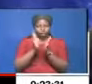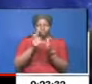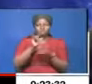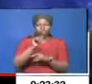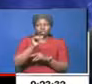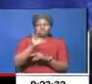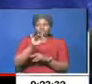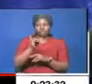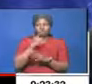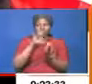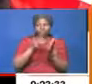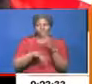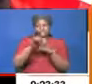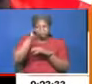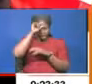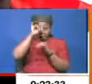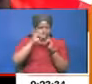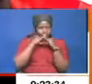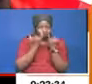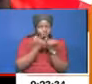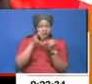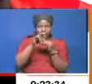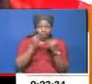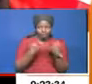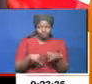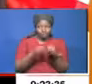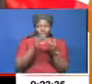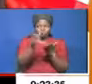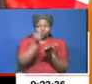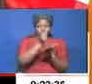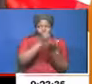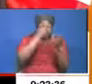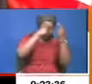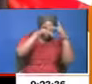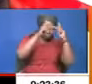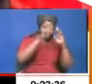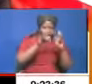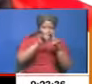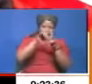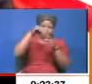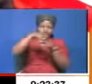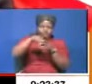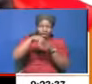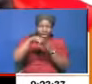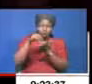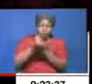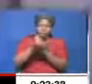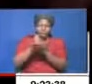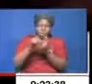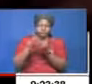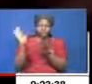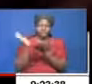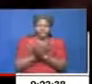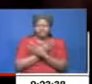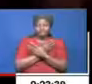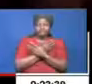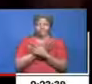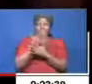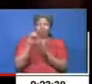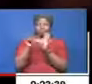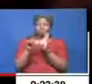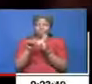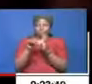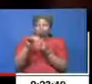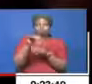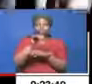government institutions must strive to hire professionals as internal auditors to weed out inefficiencies at the root before